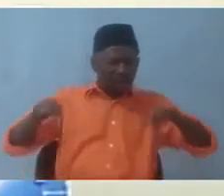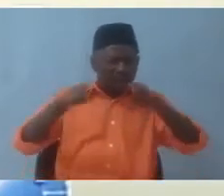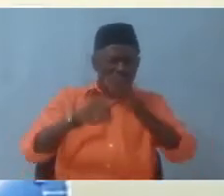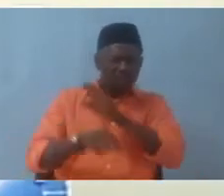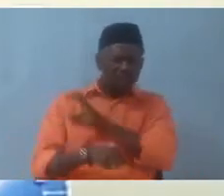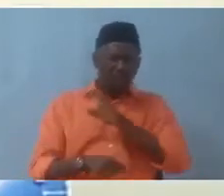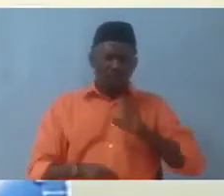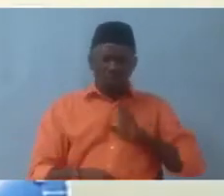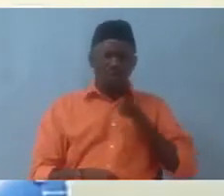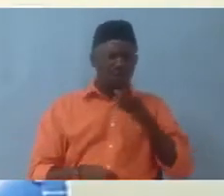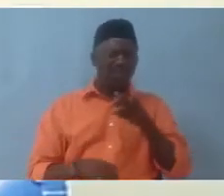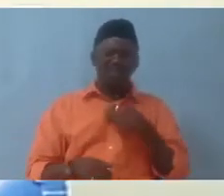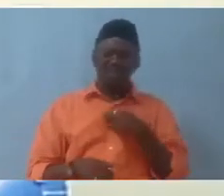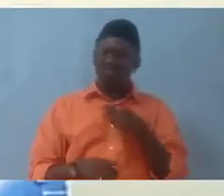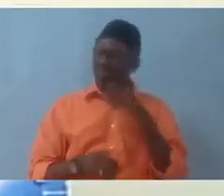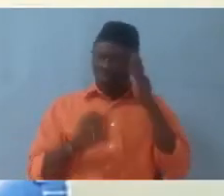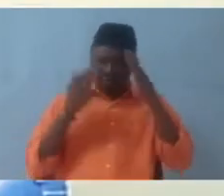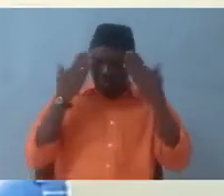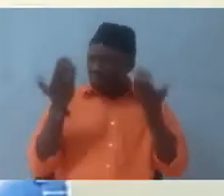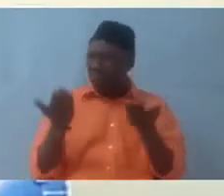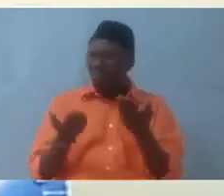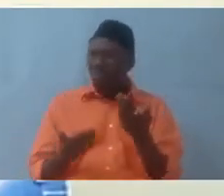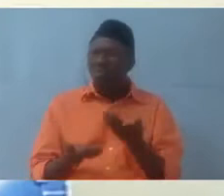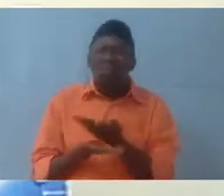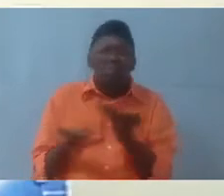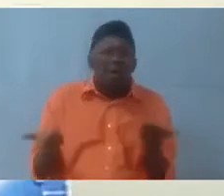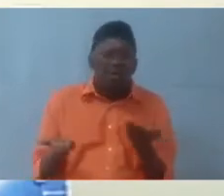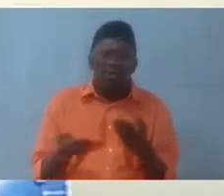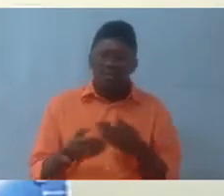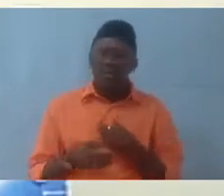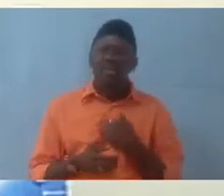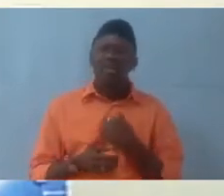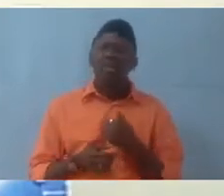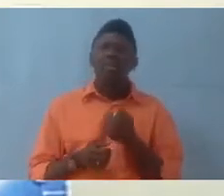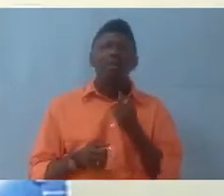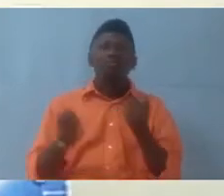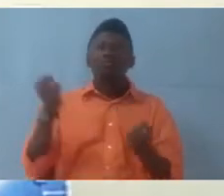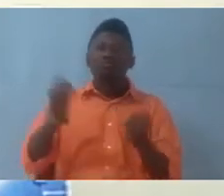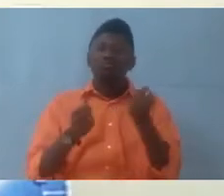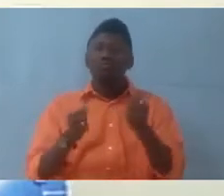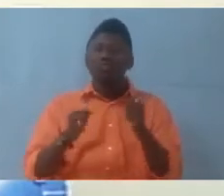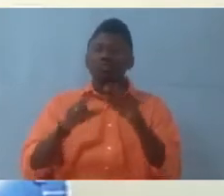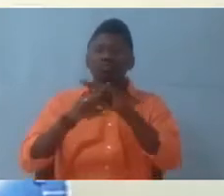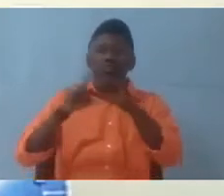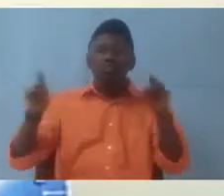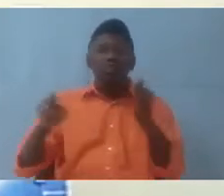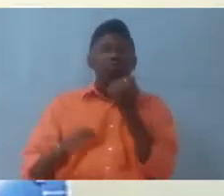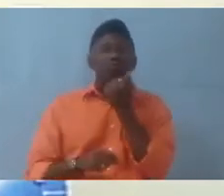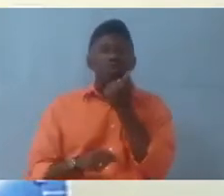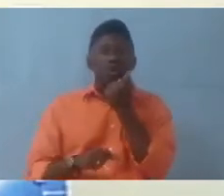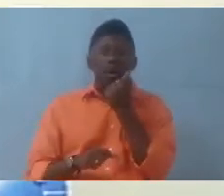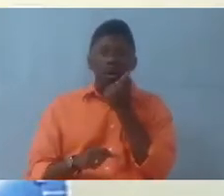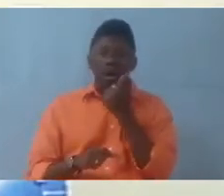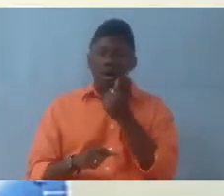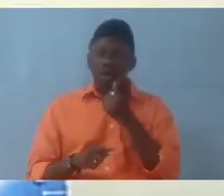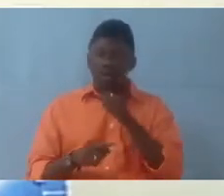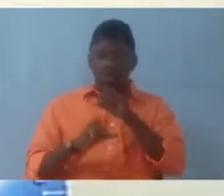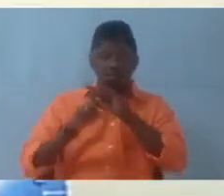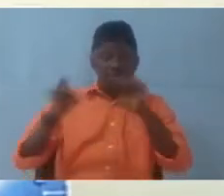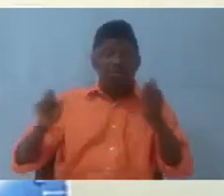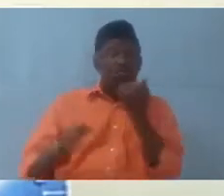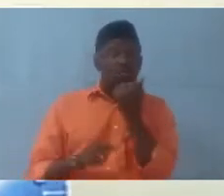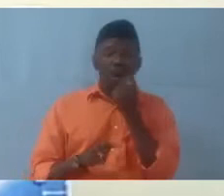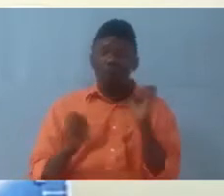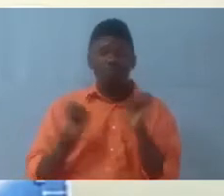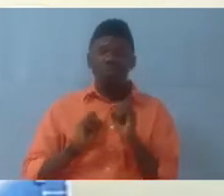around the compound dañ gis ben auto ci bori keer gi which had no number plate te amul nak number and it was tinted te auto bu ñuul la do